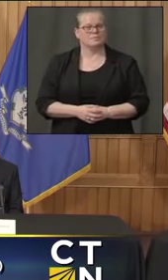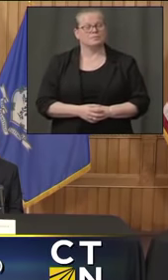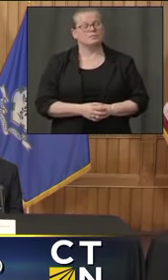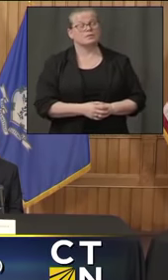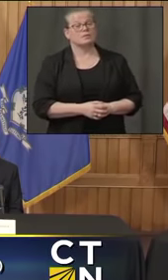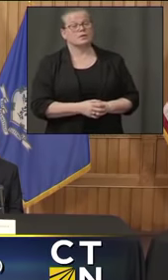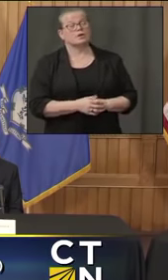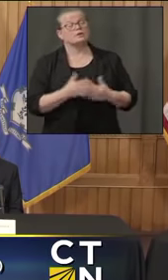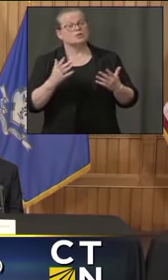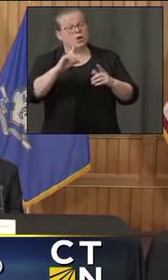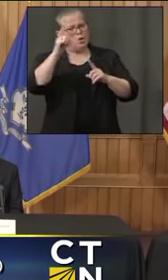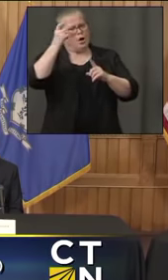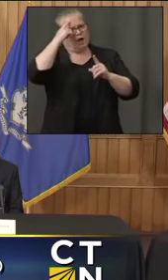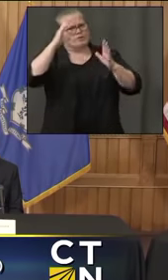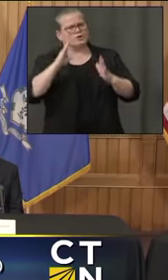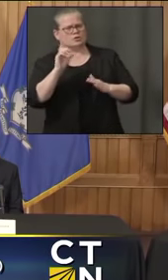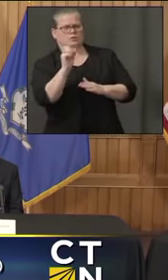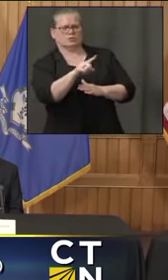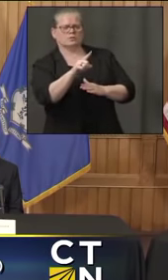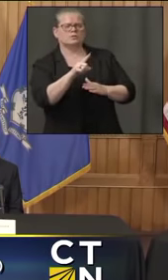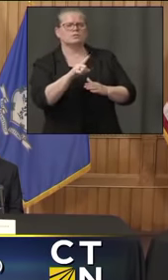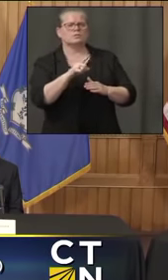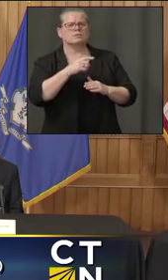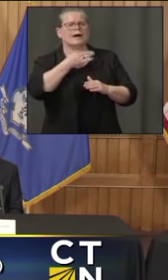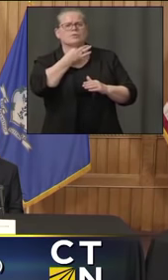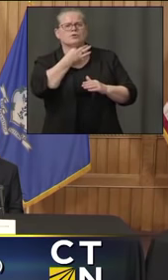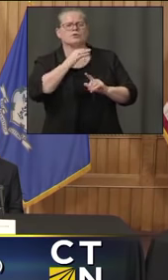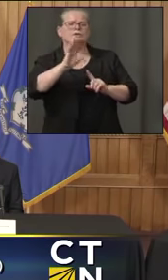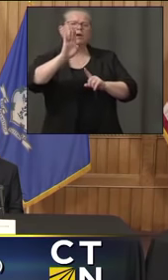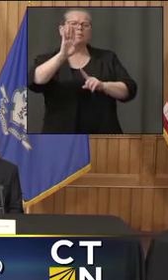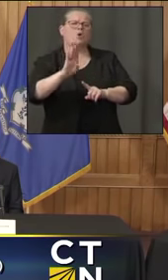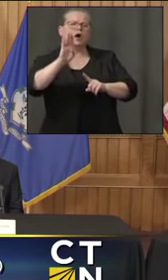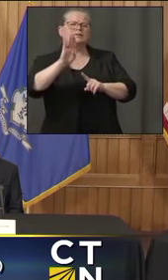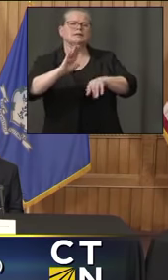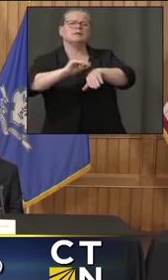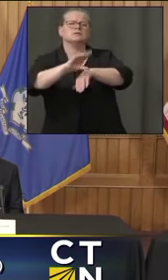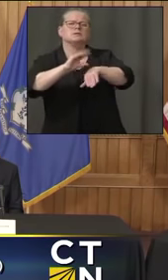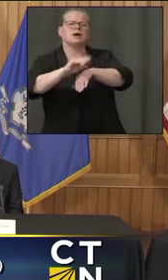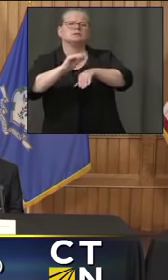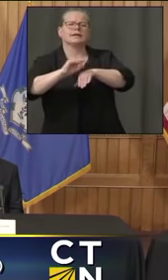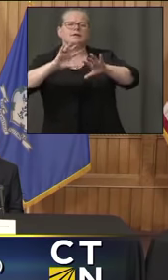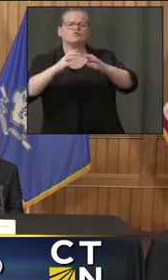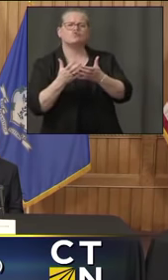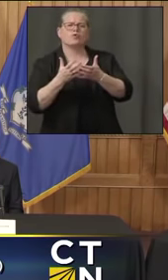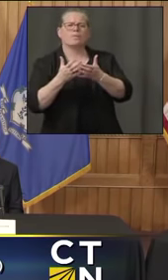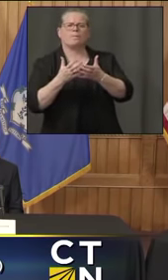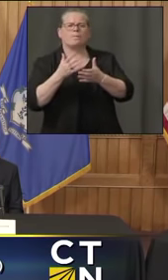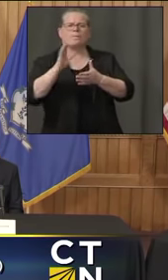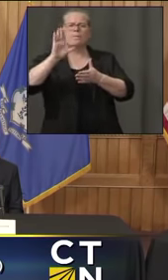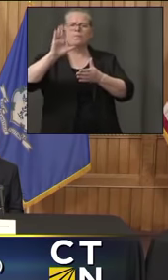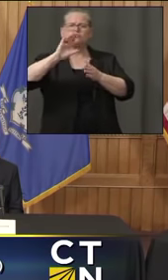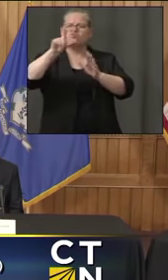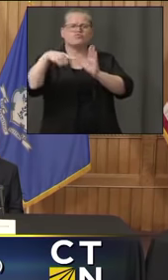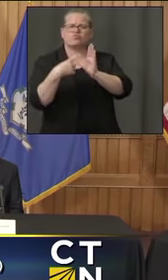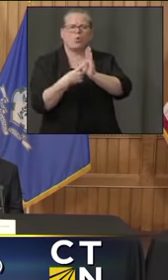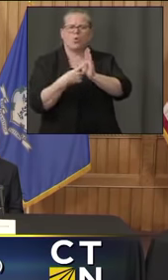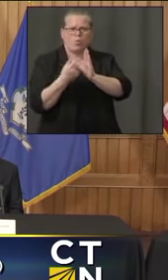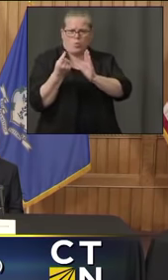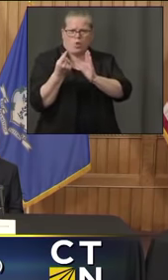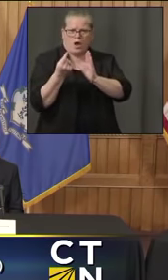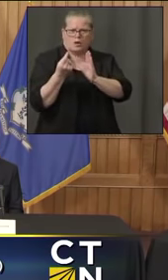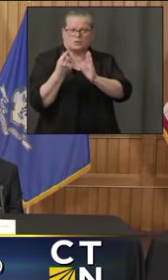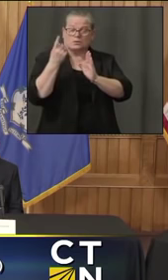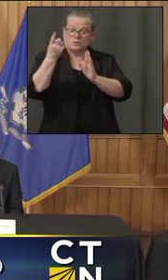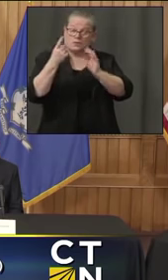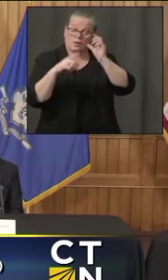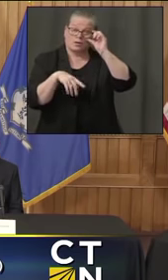us exactly what is the role of the Boston Consulting Group? Are they working, or will they be working side